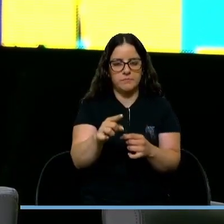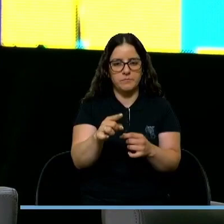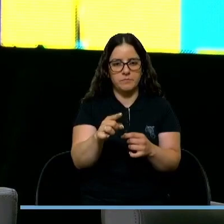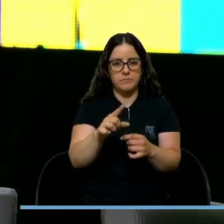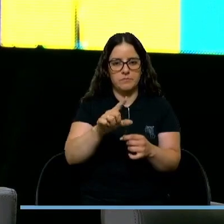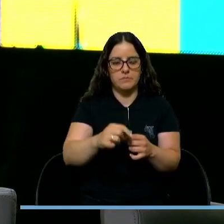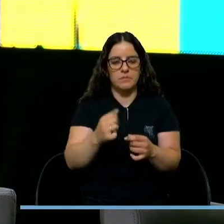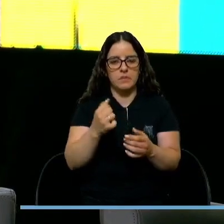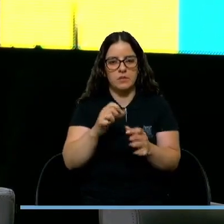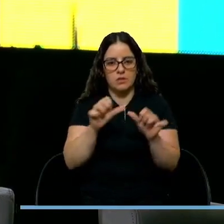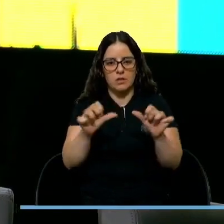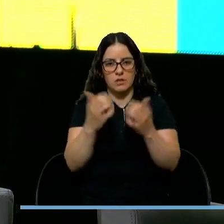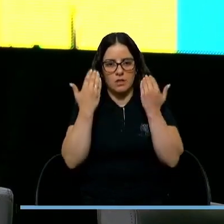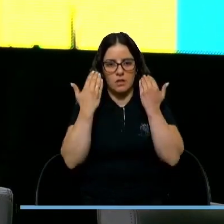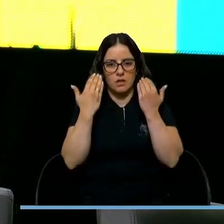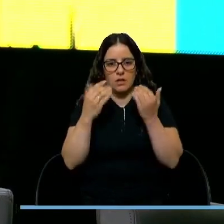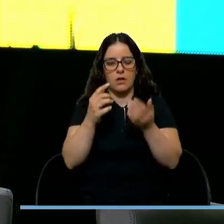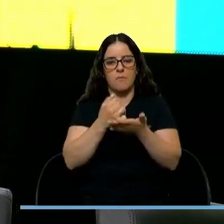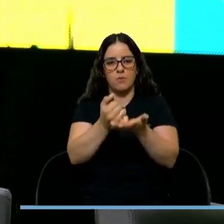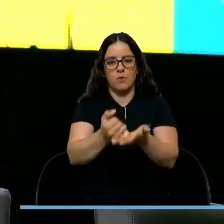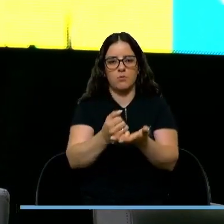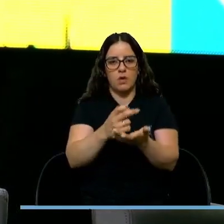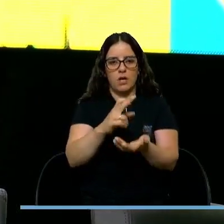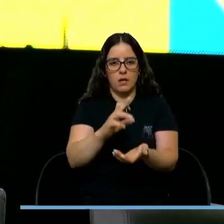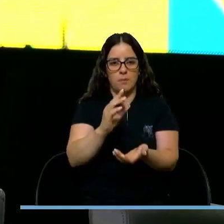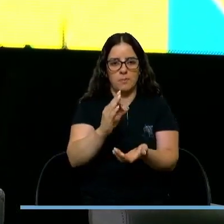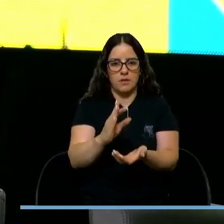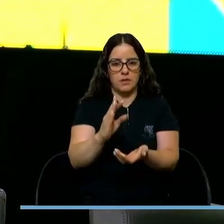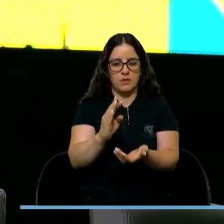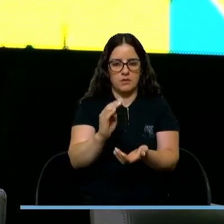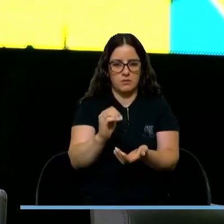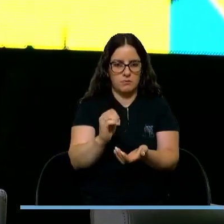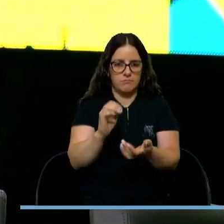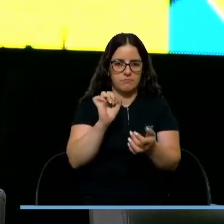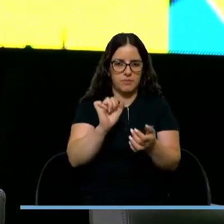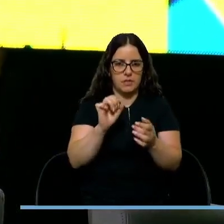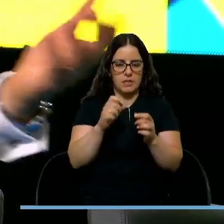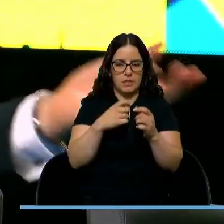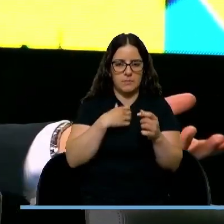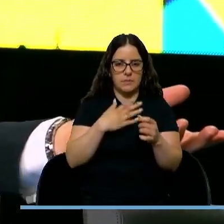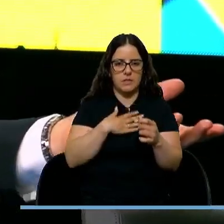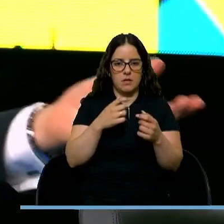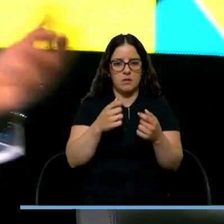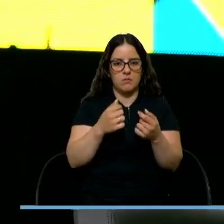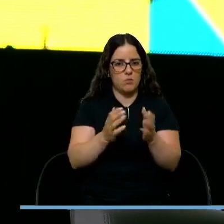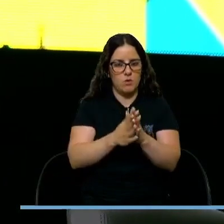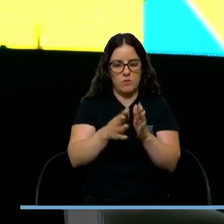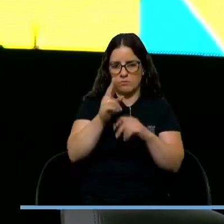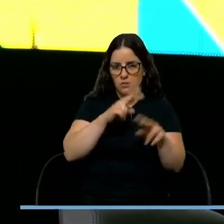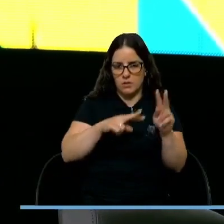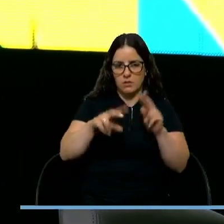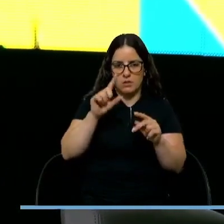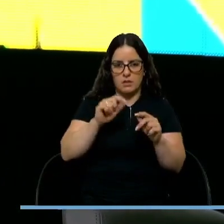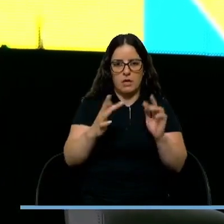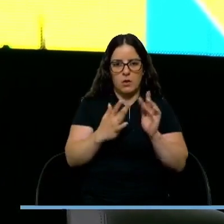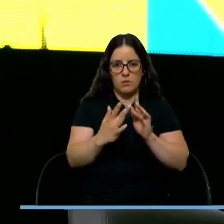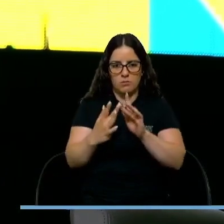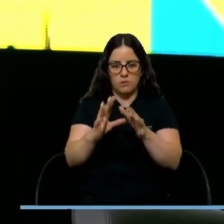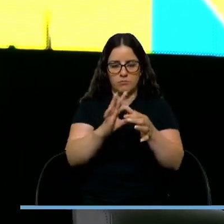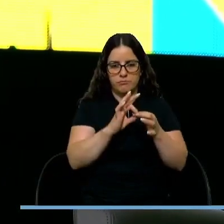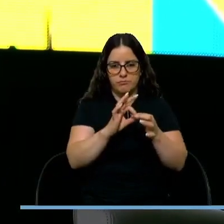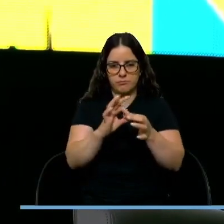system supporting the RPs, companies' RPs, supporting and the analytics and connectivity as